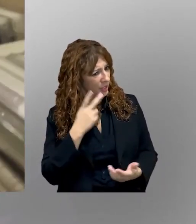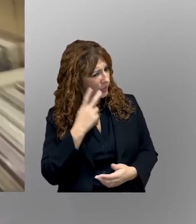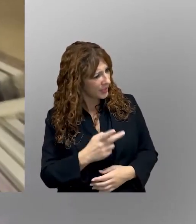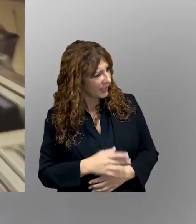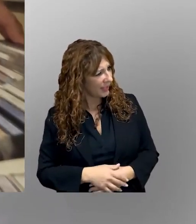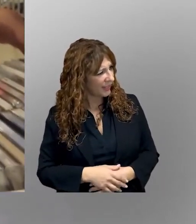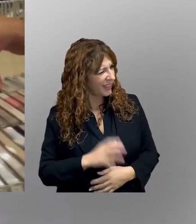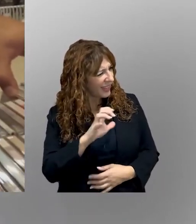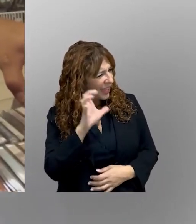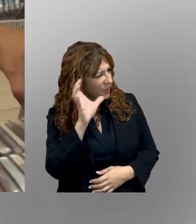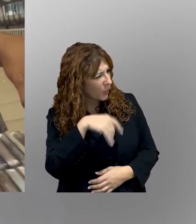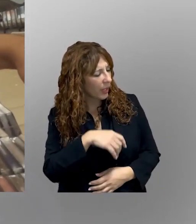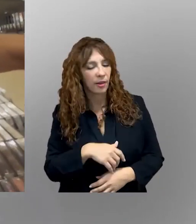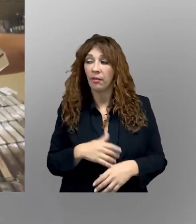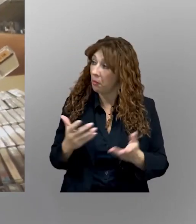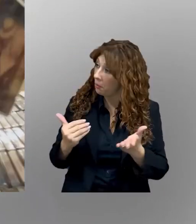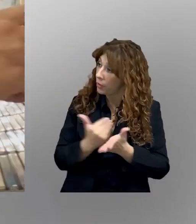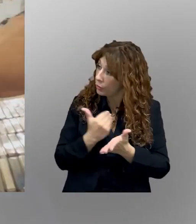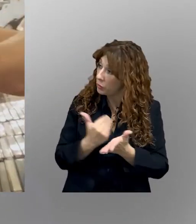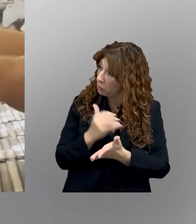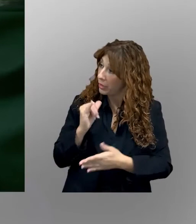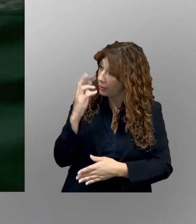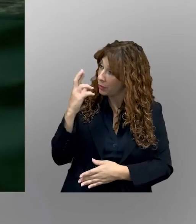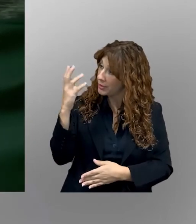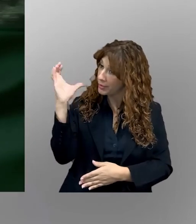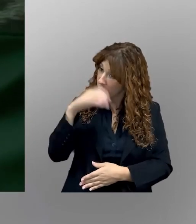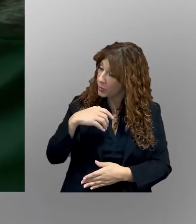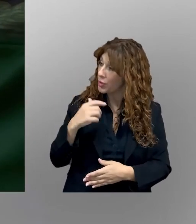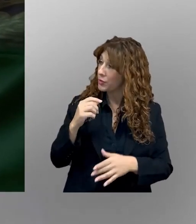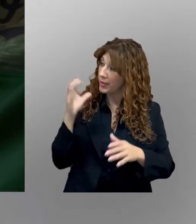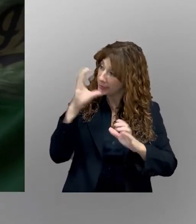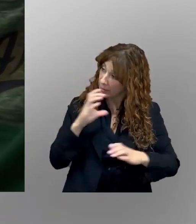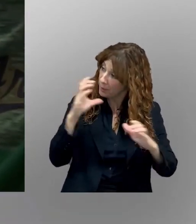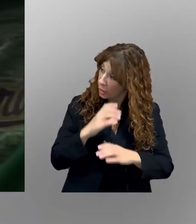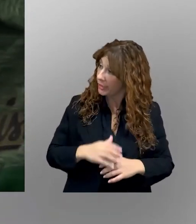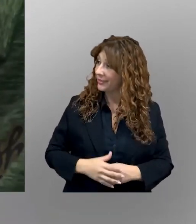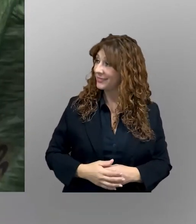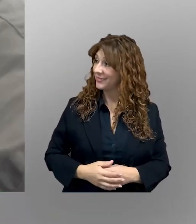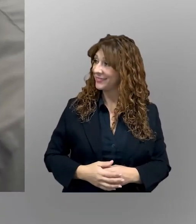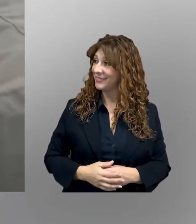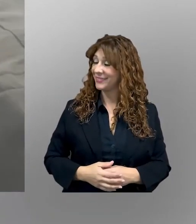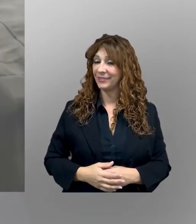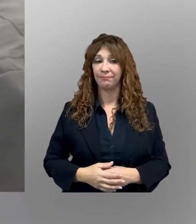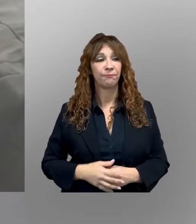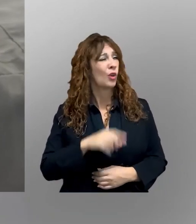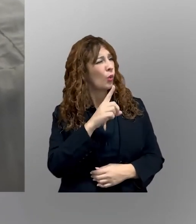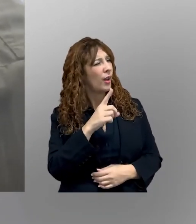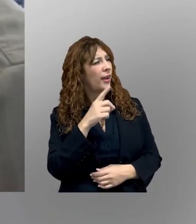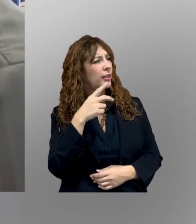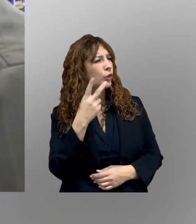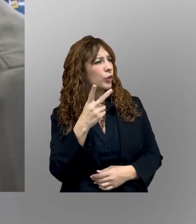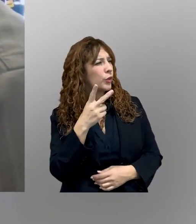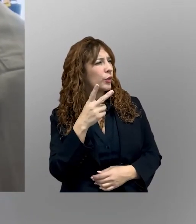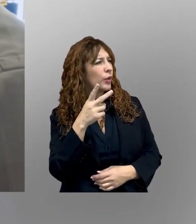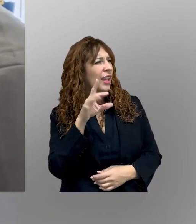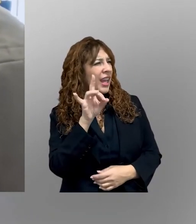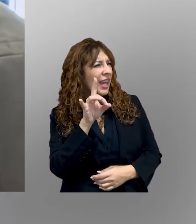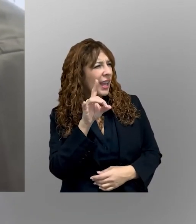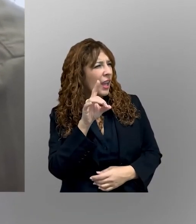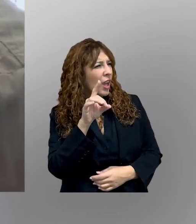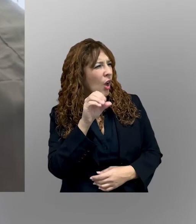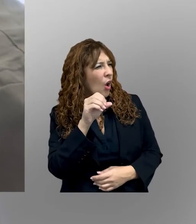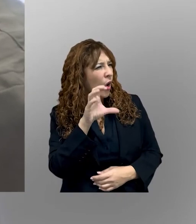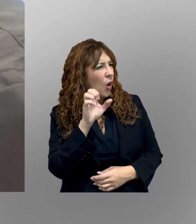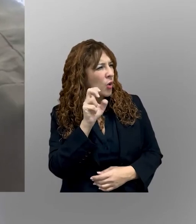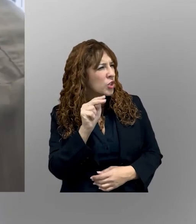See? That's weird. Okay, well that's new. That's why. So we got to keep looking. 1, 2,